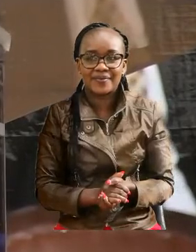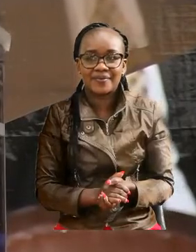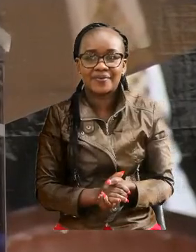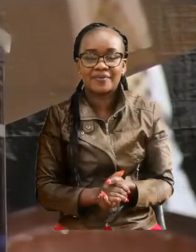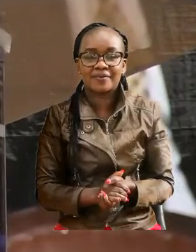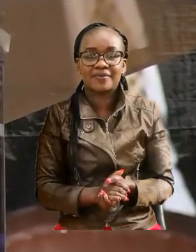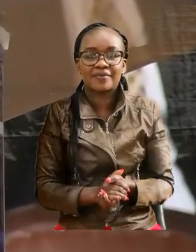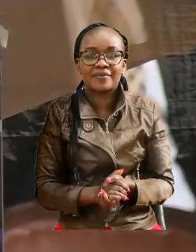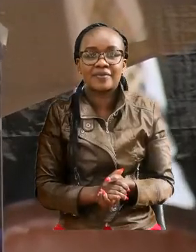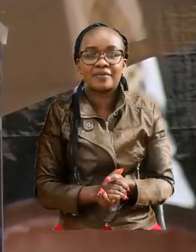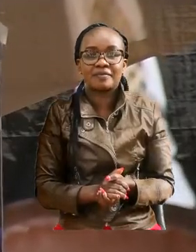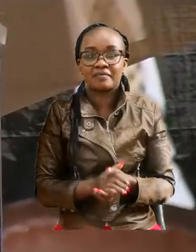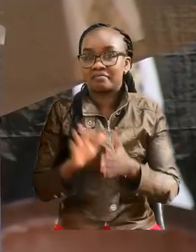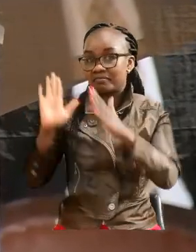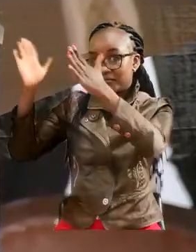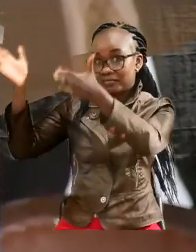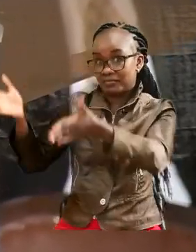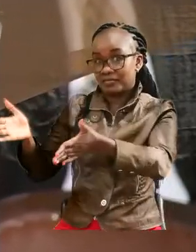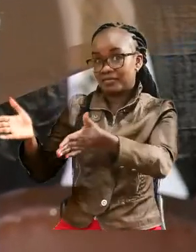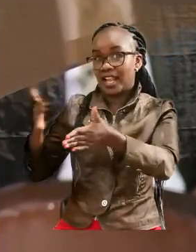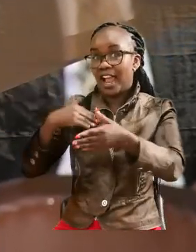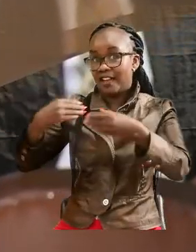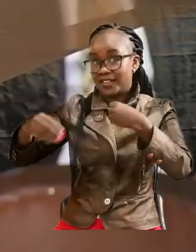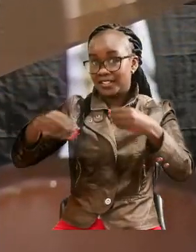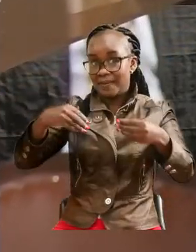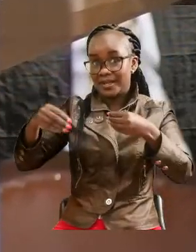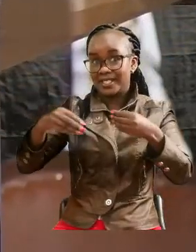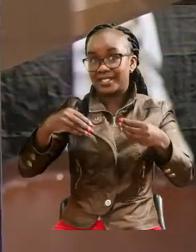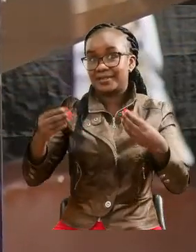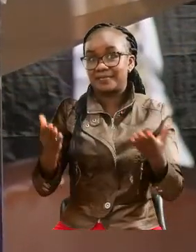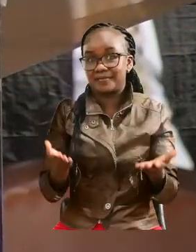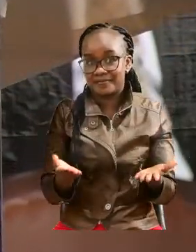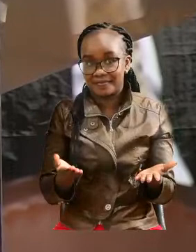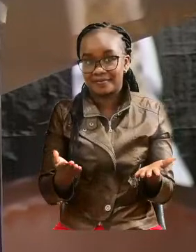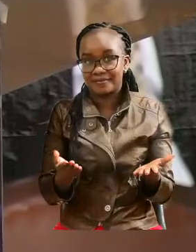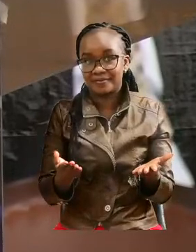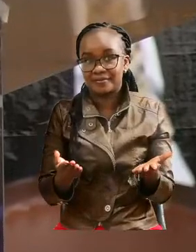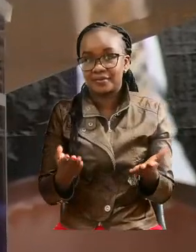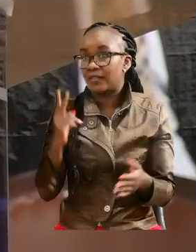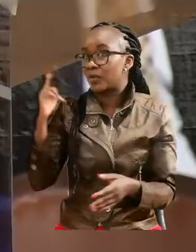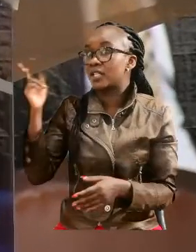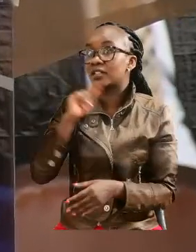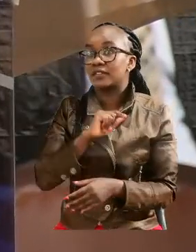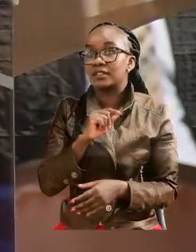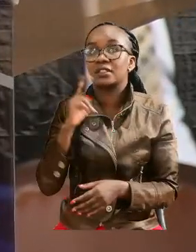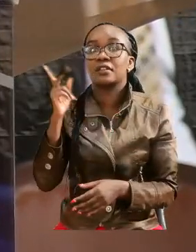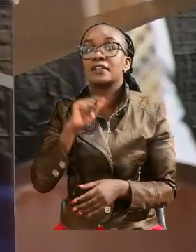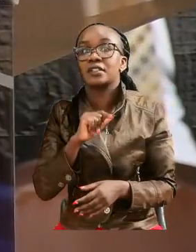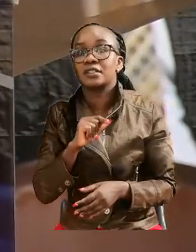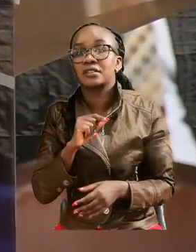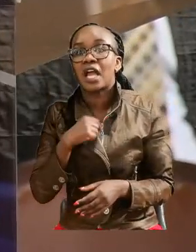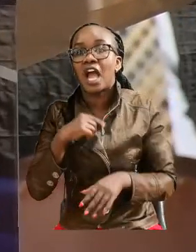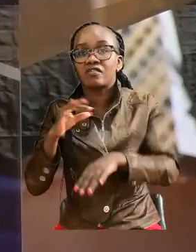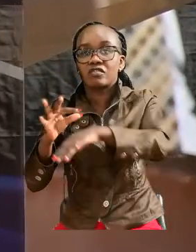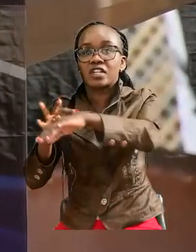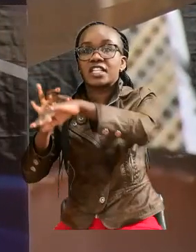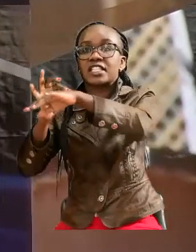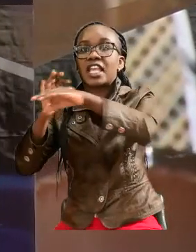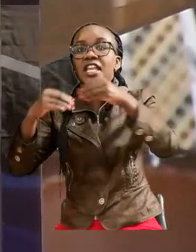I am one of those who is also having a disability. As you can see, I have a skin